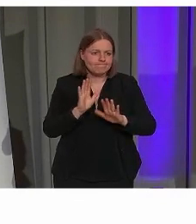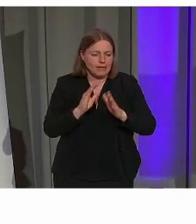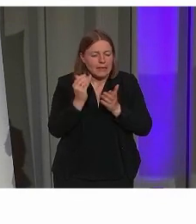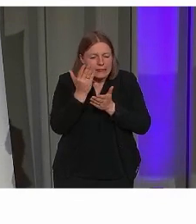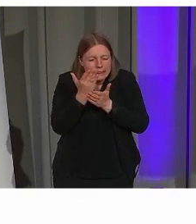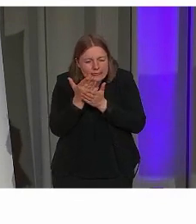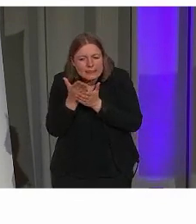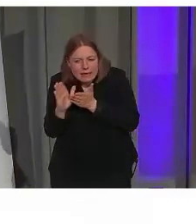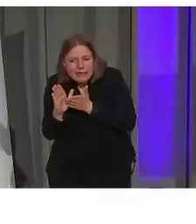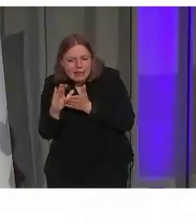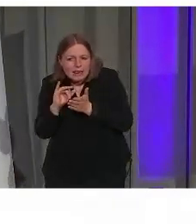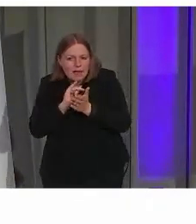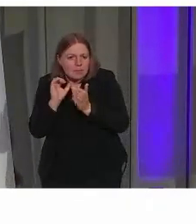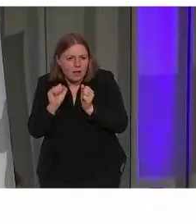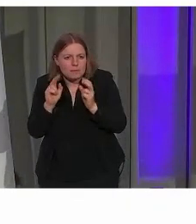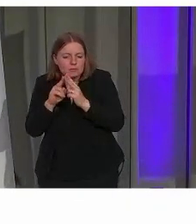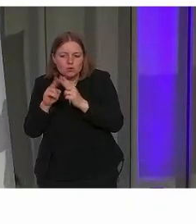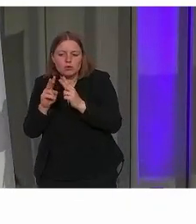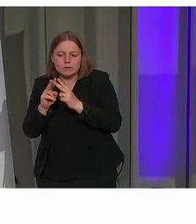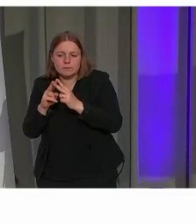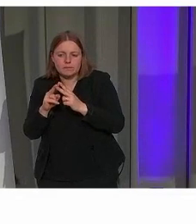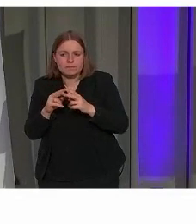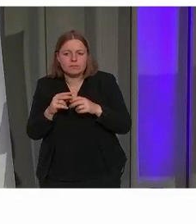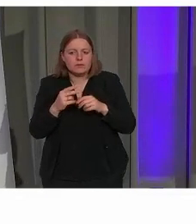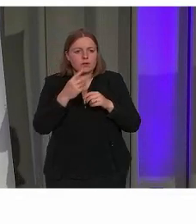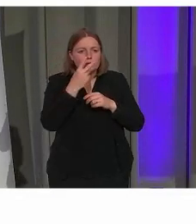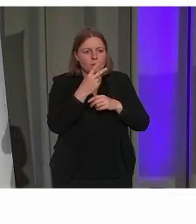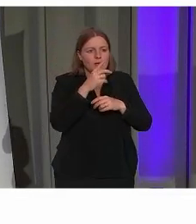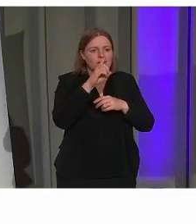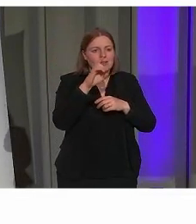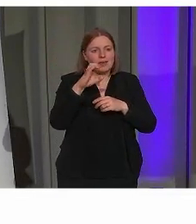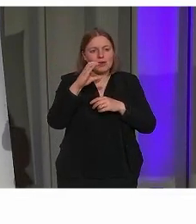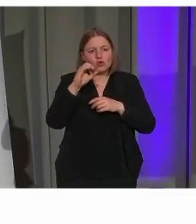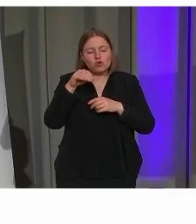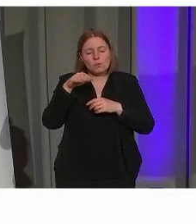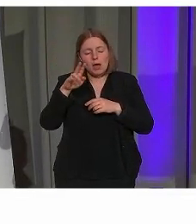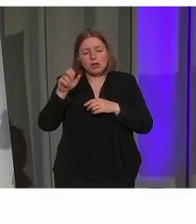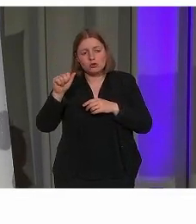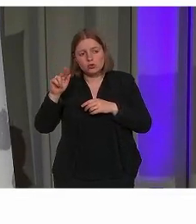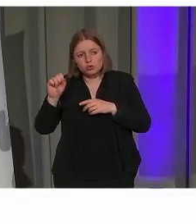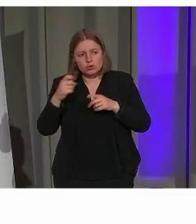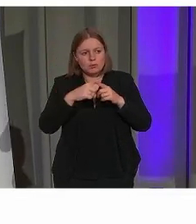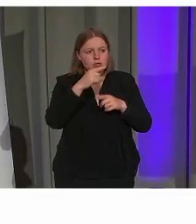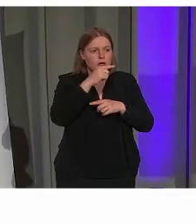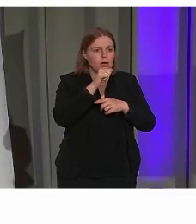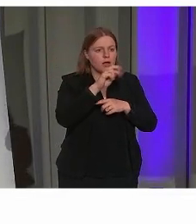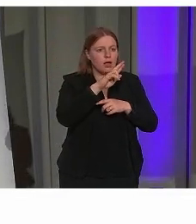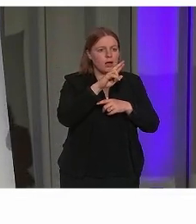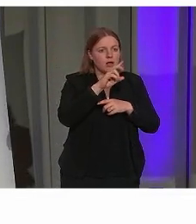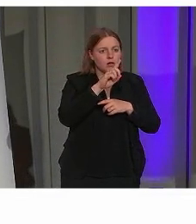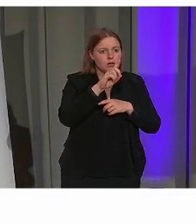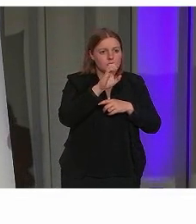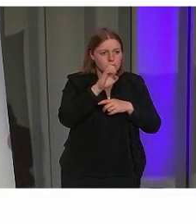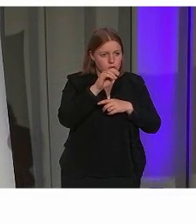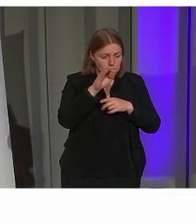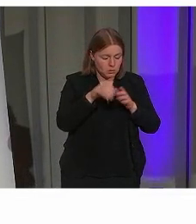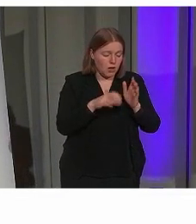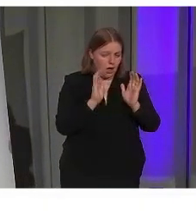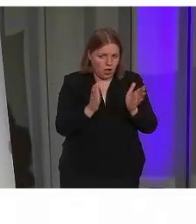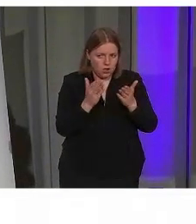main axes, the Cardus and the Cumanus, can be clearly identified.